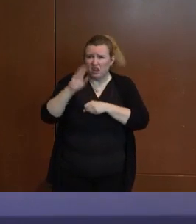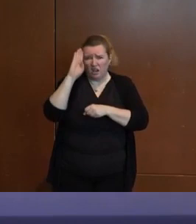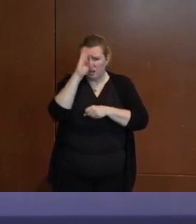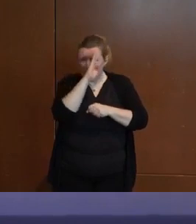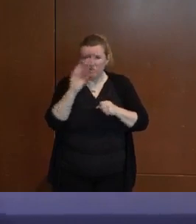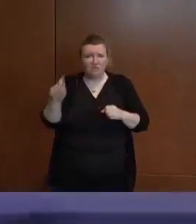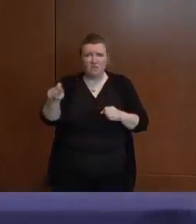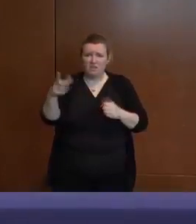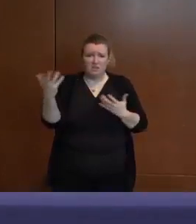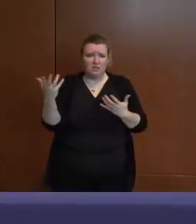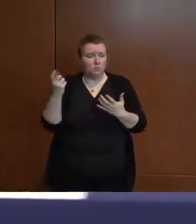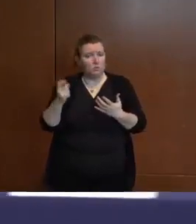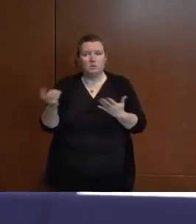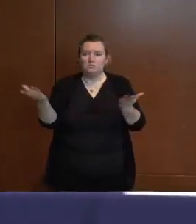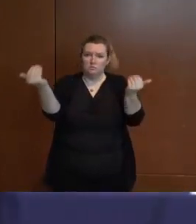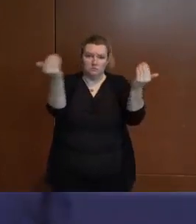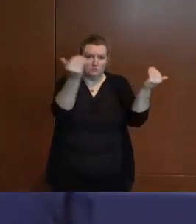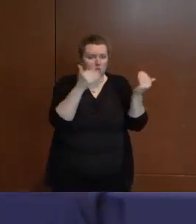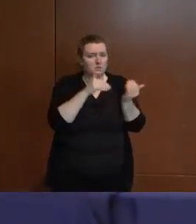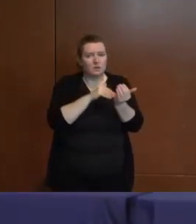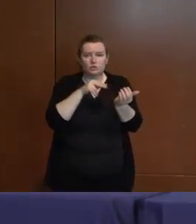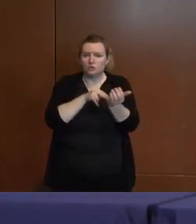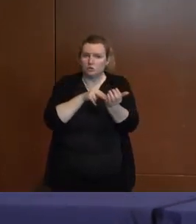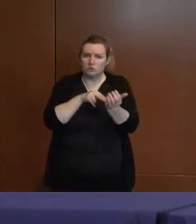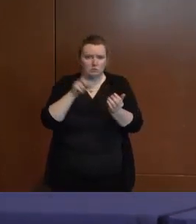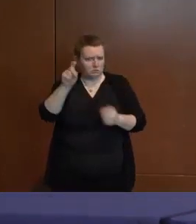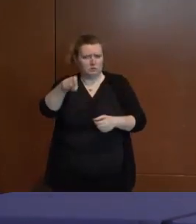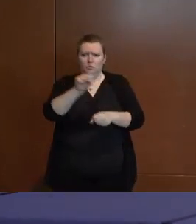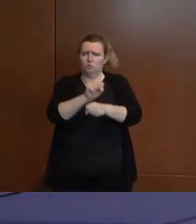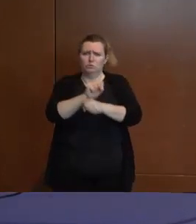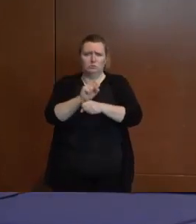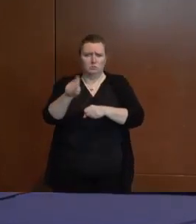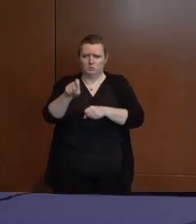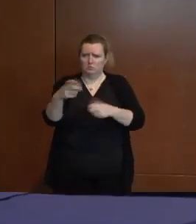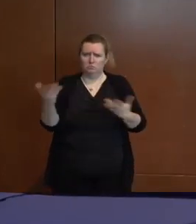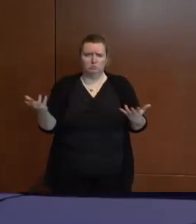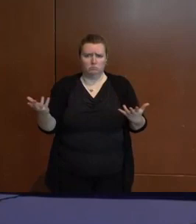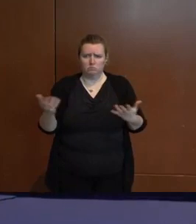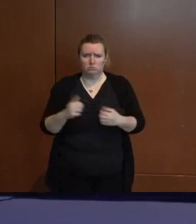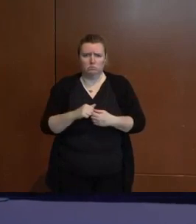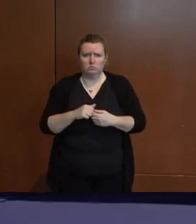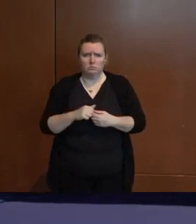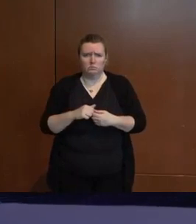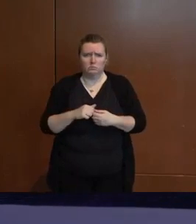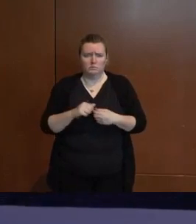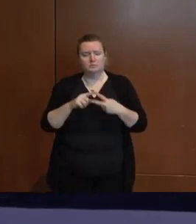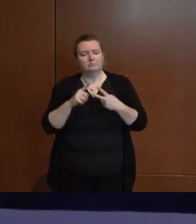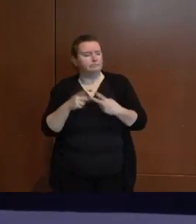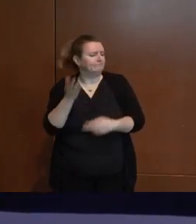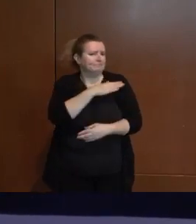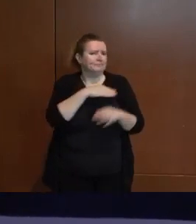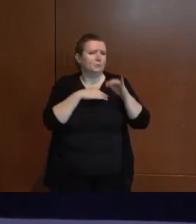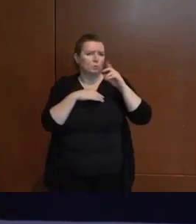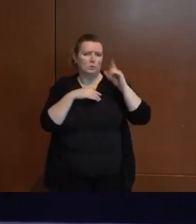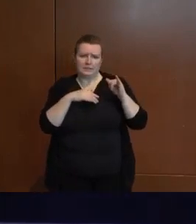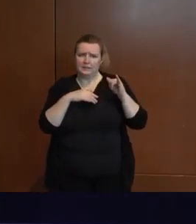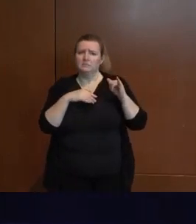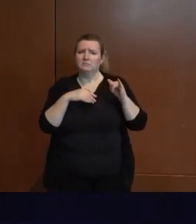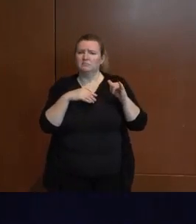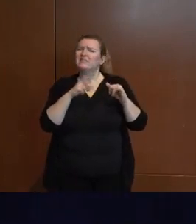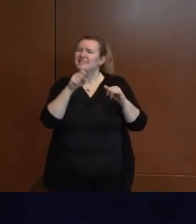Please. Yeah, we discussed this morning at our meeting that we have every morning on COVID-19